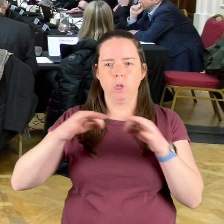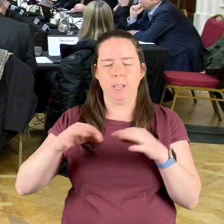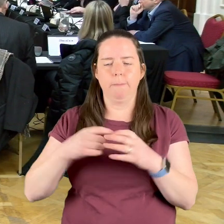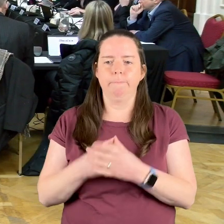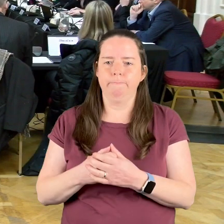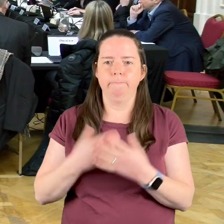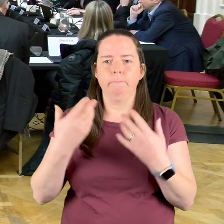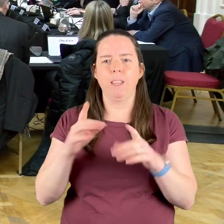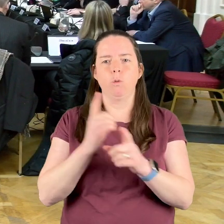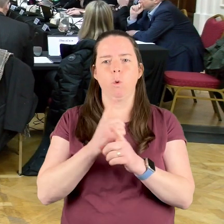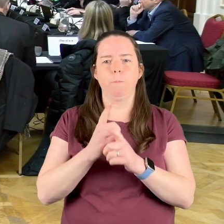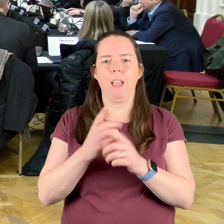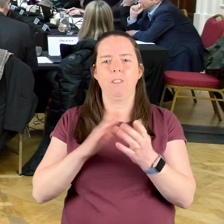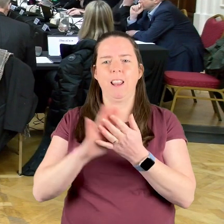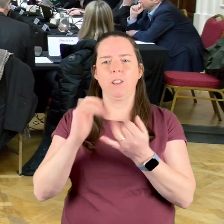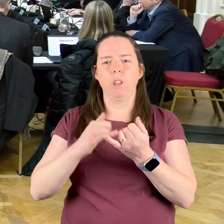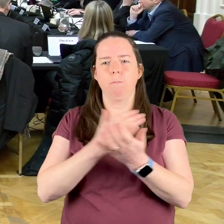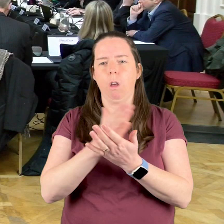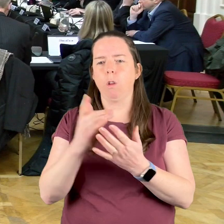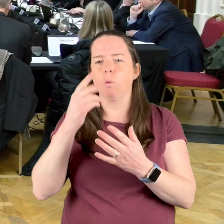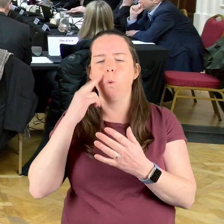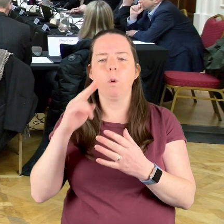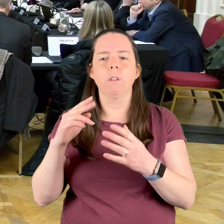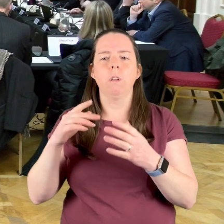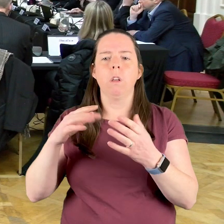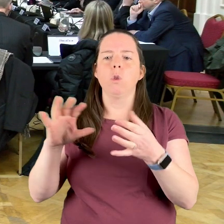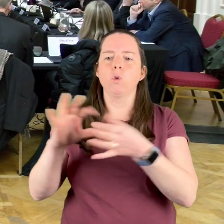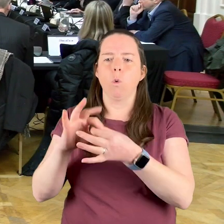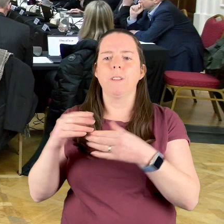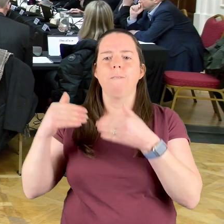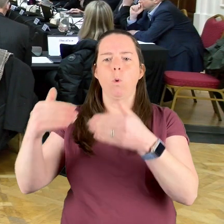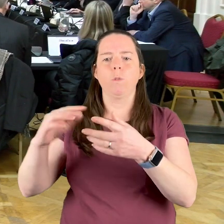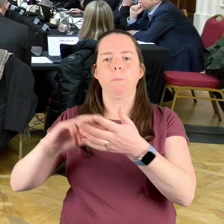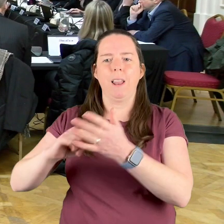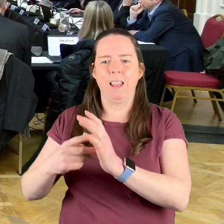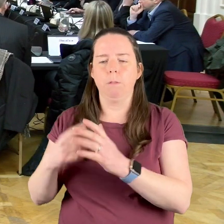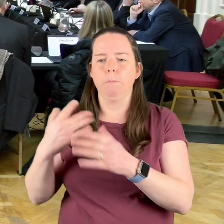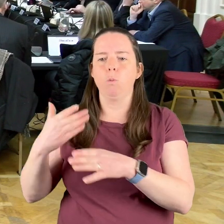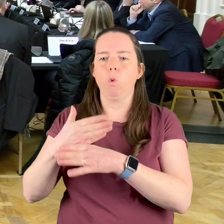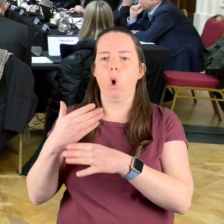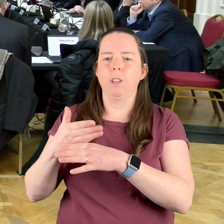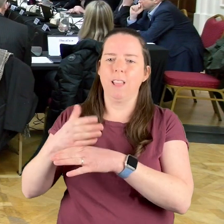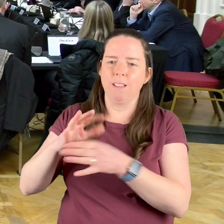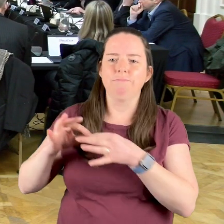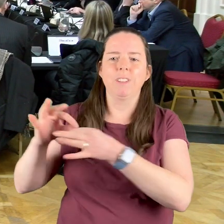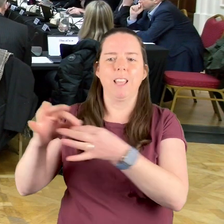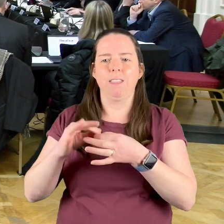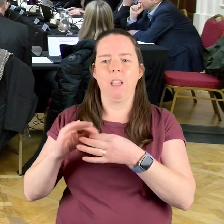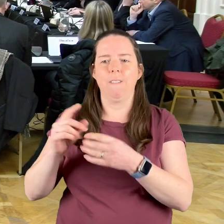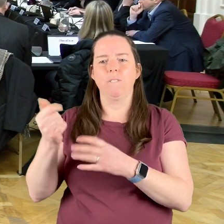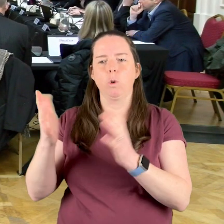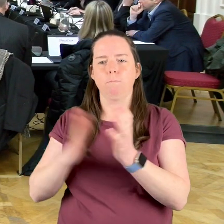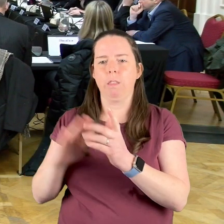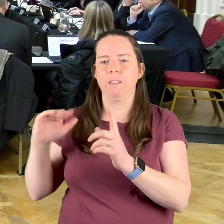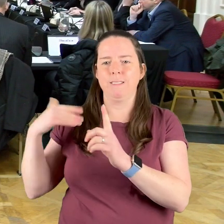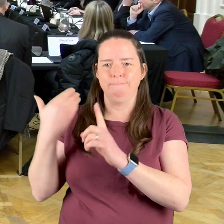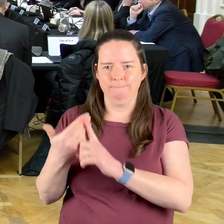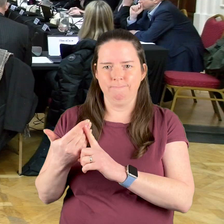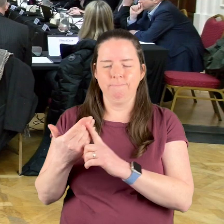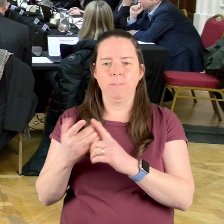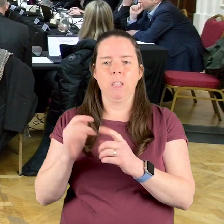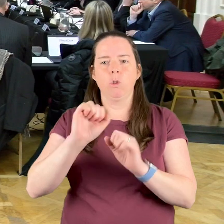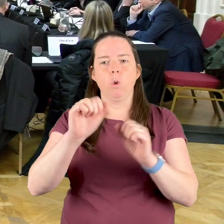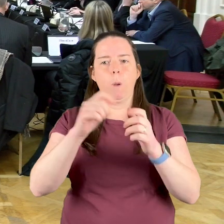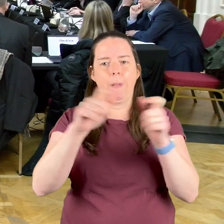Joint Forward Plan, and we've been working on that together over the last few months. In your packs, there